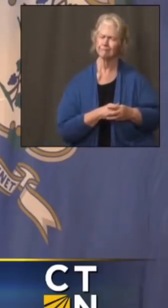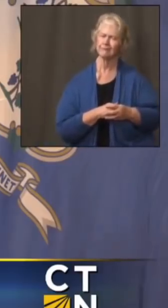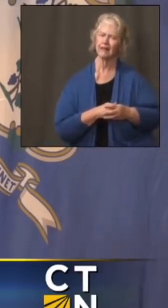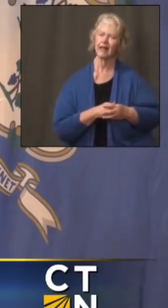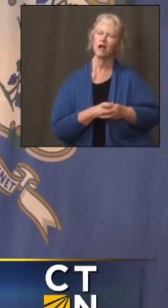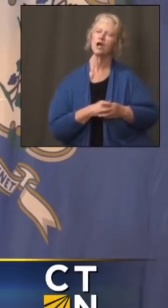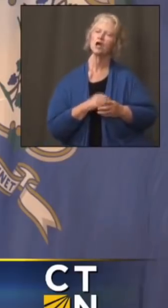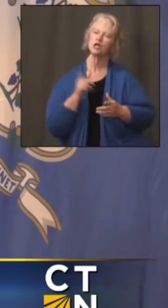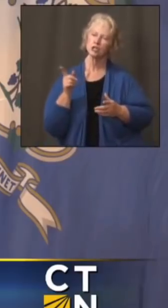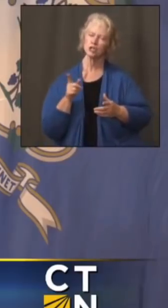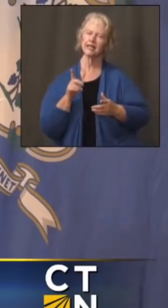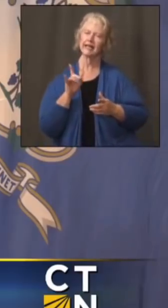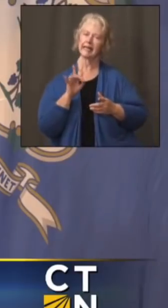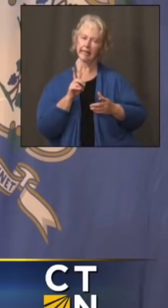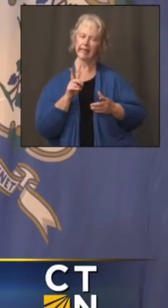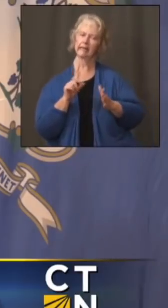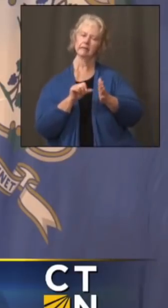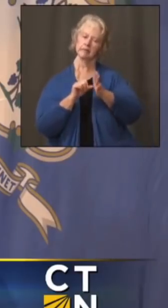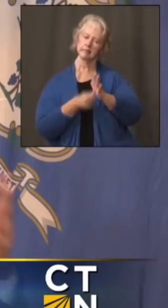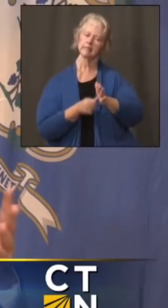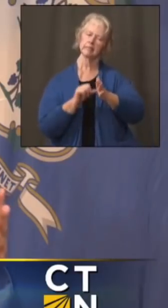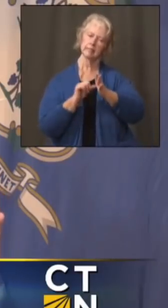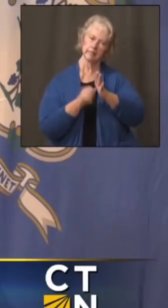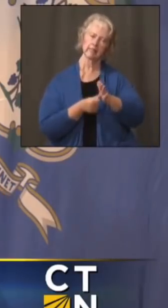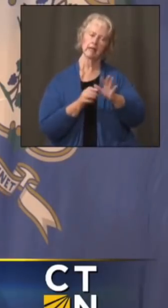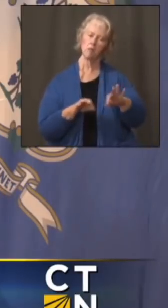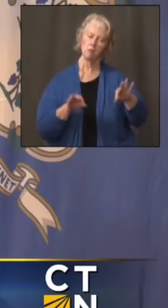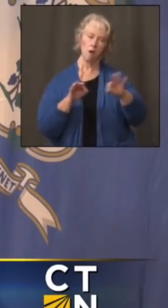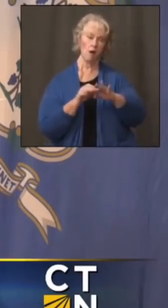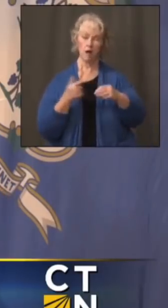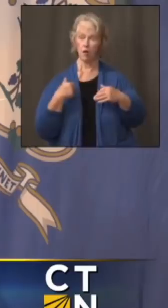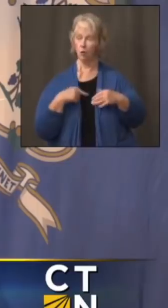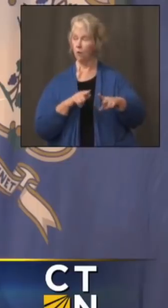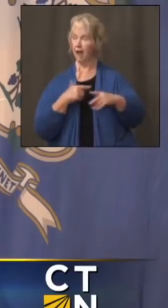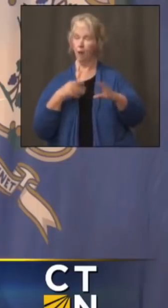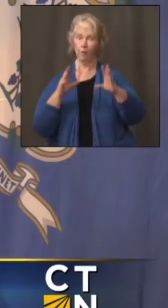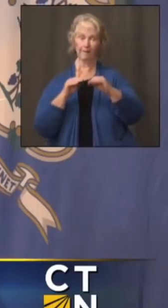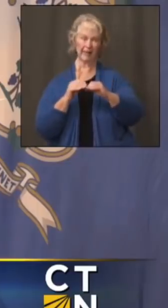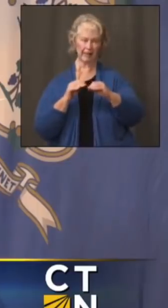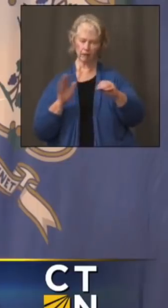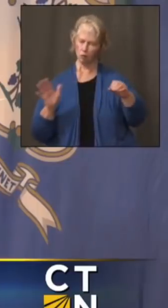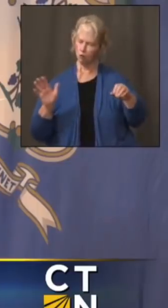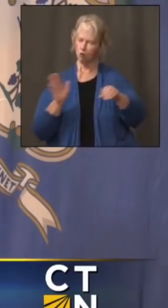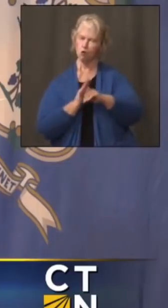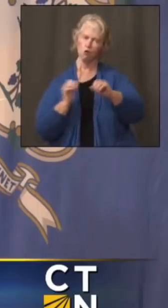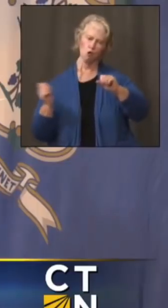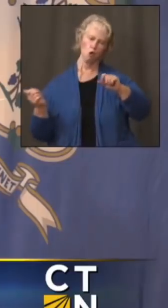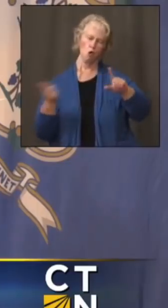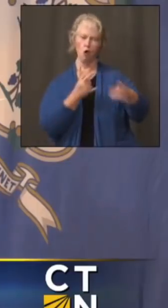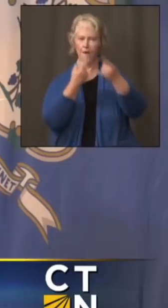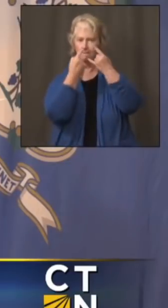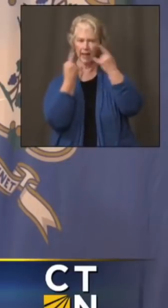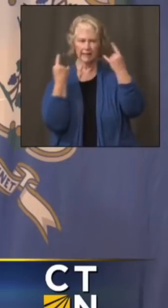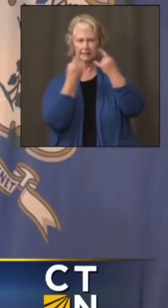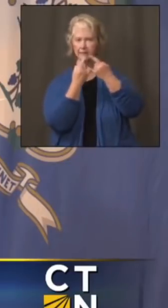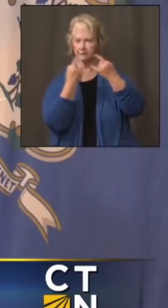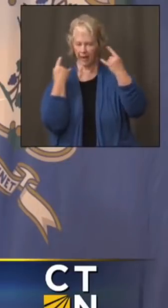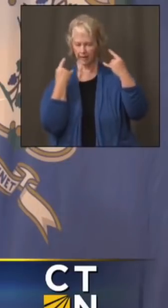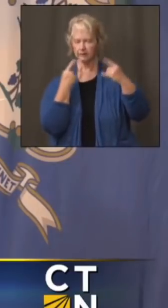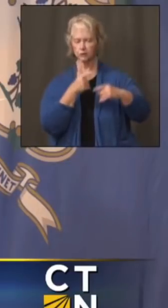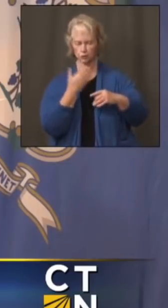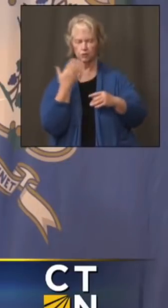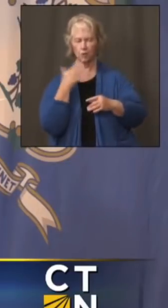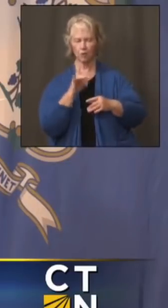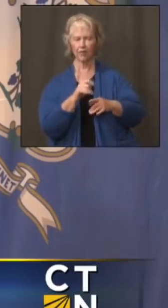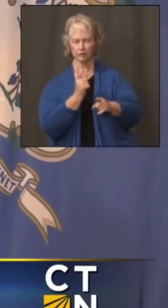who emphasizes the importance of wearing the mask. We had the mask on throughout our meetings, all of our social interactions. She knows the importance of doing it